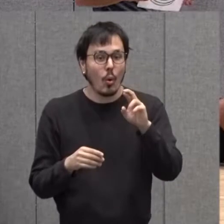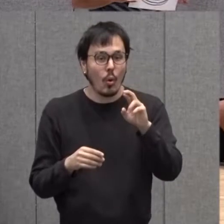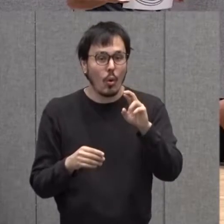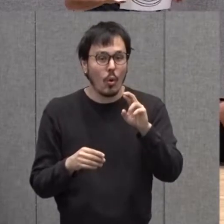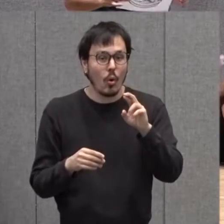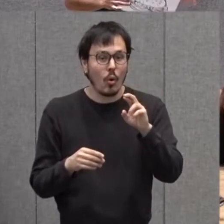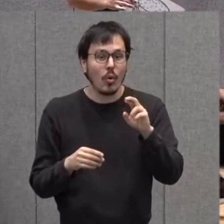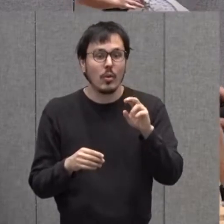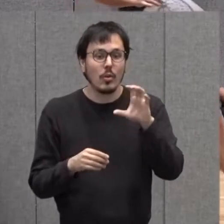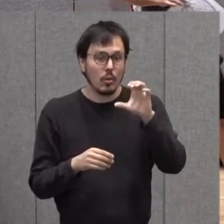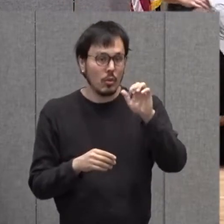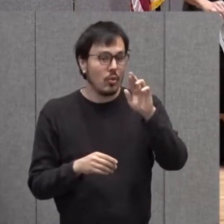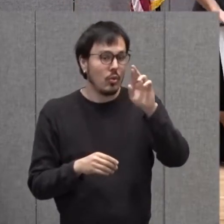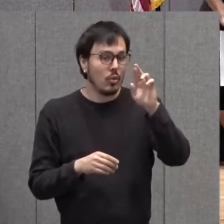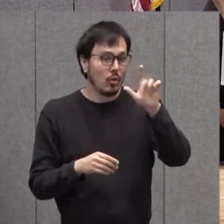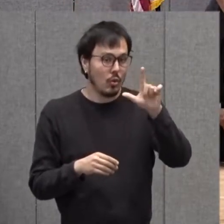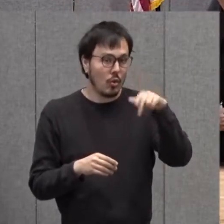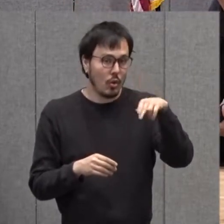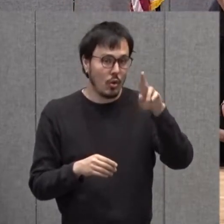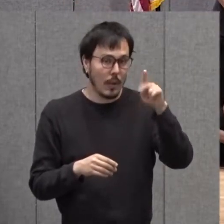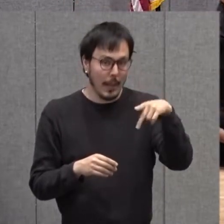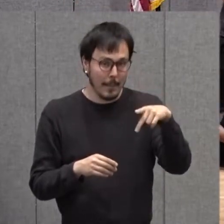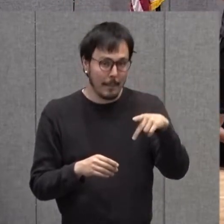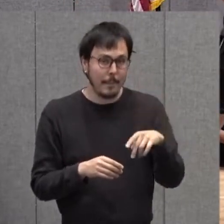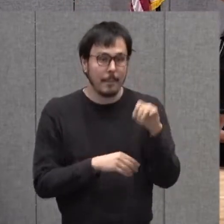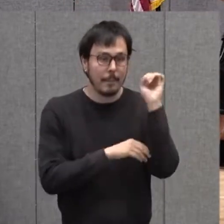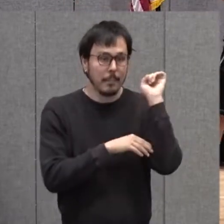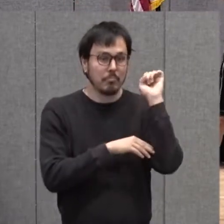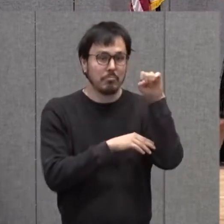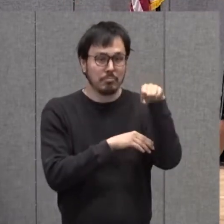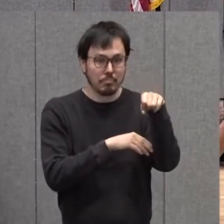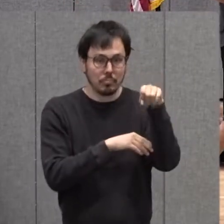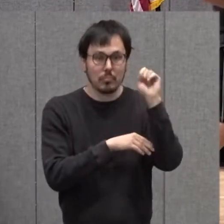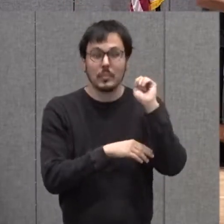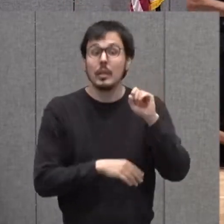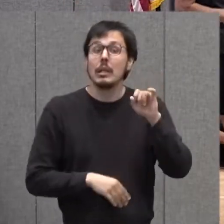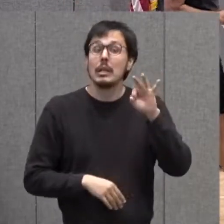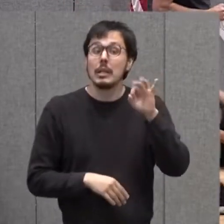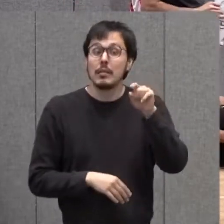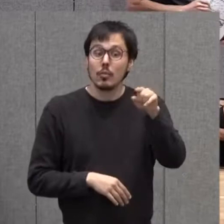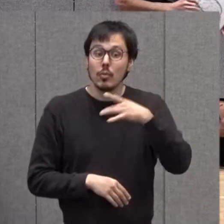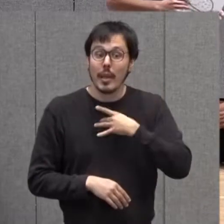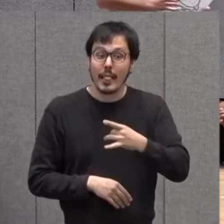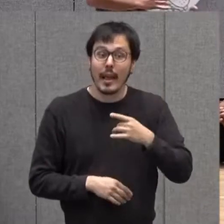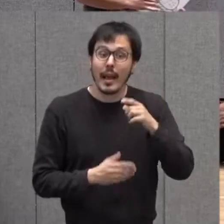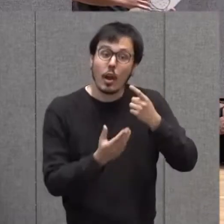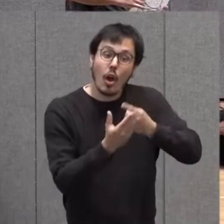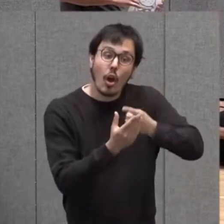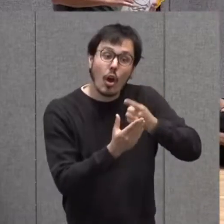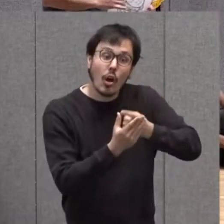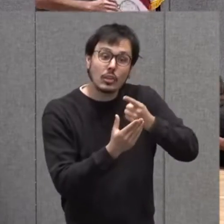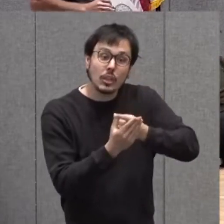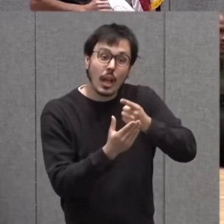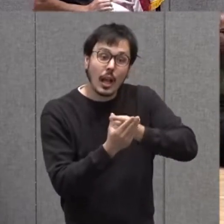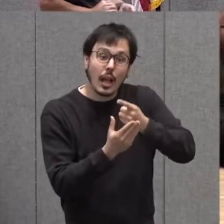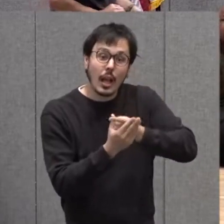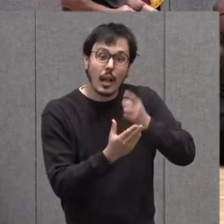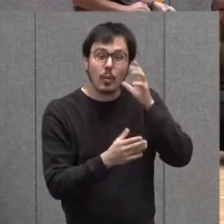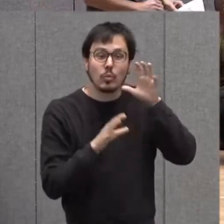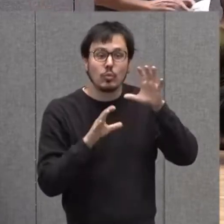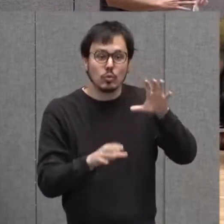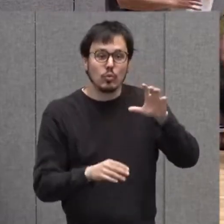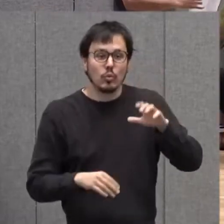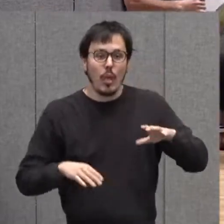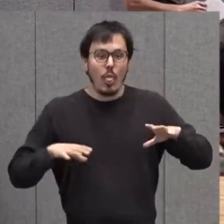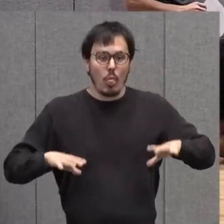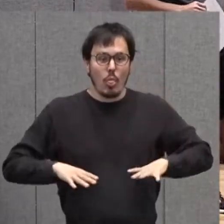abdominales, curl-ups. Y si te gustan las salchichas, los hot dogs, vamos a hacer el giro ruso, the Russian